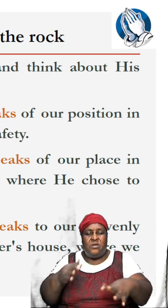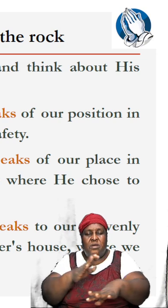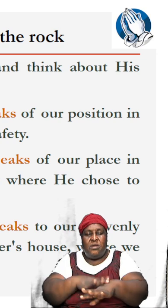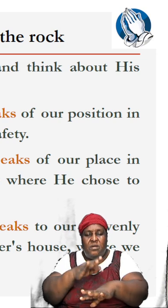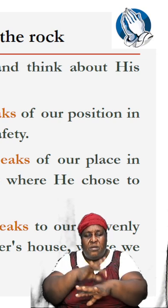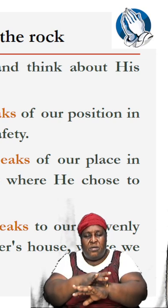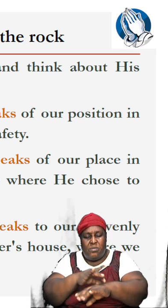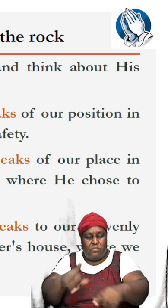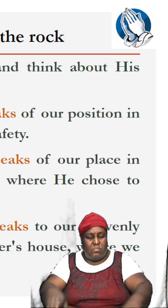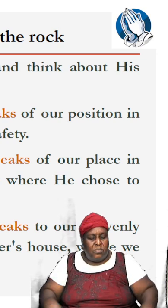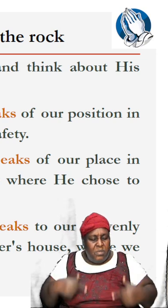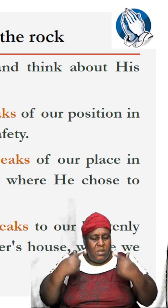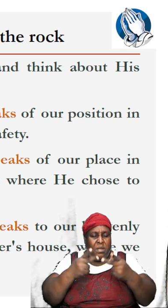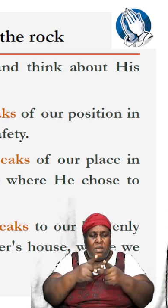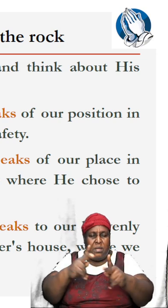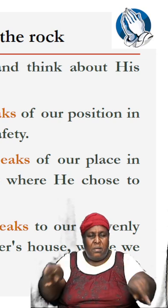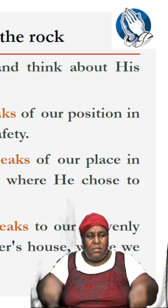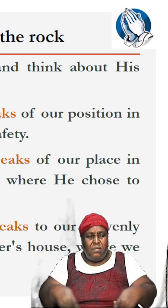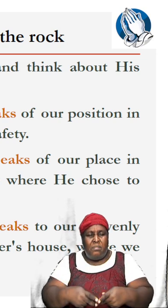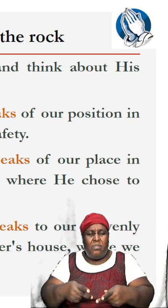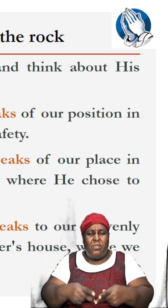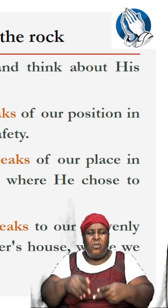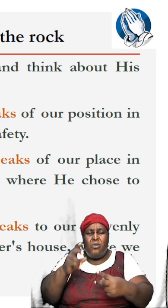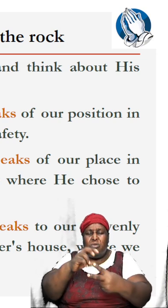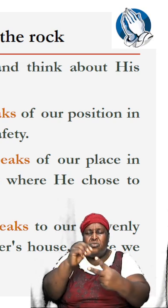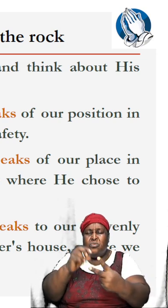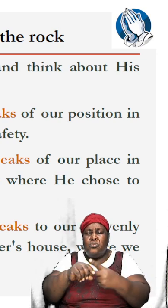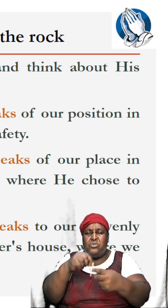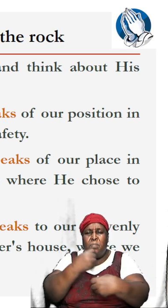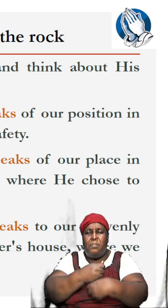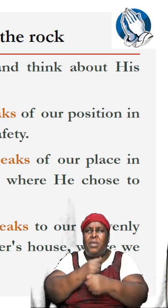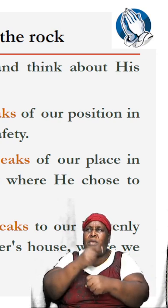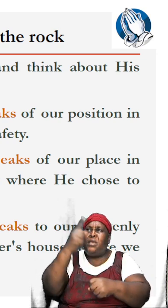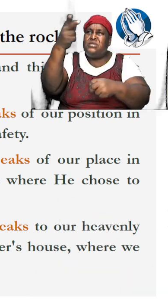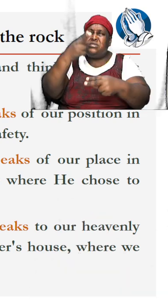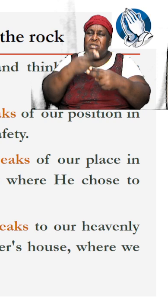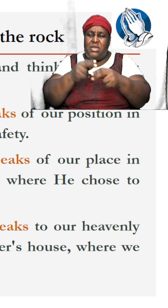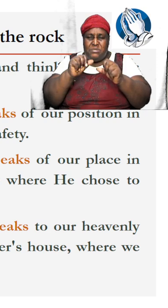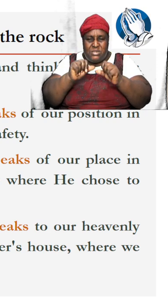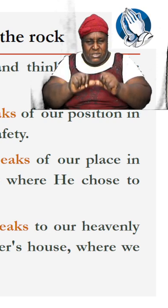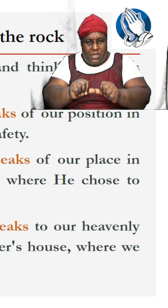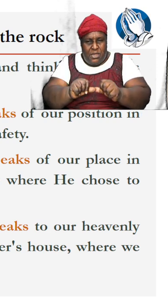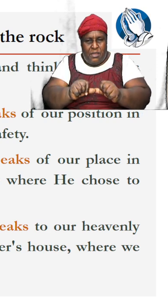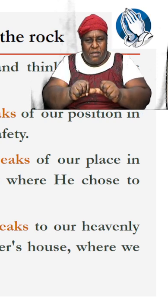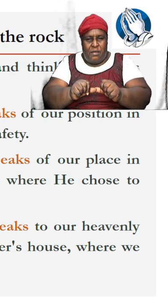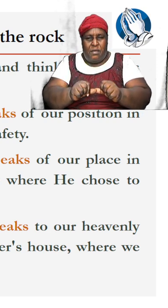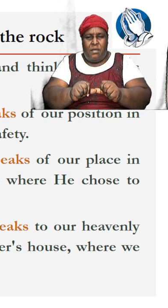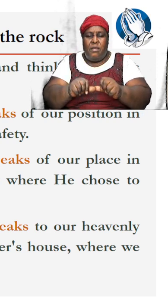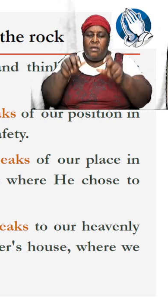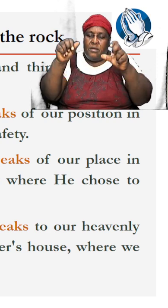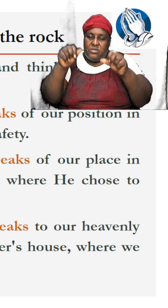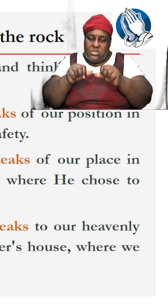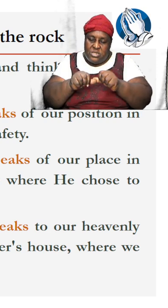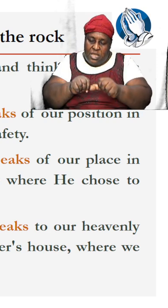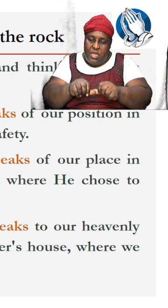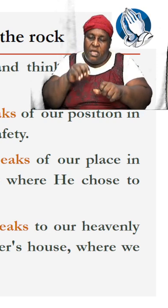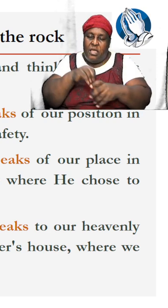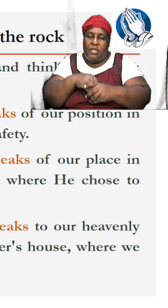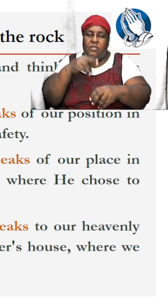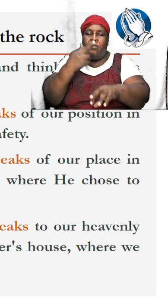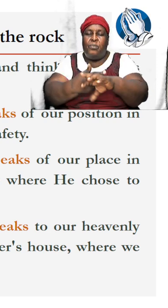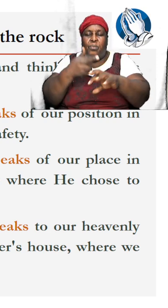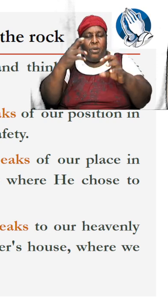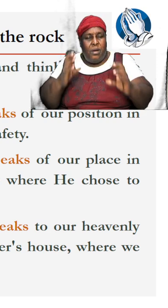dwelling place where he chooses to make his name abide. What am I saying to somebody? Stay in the